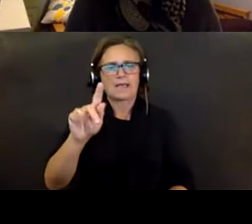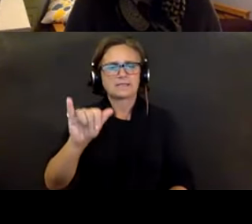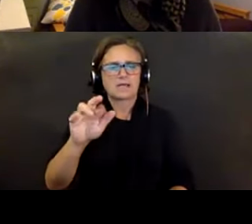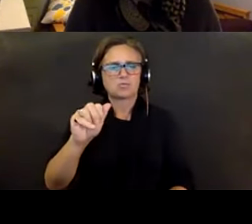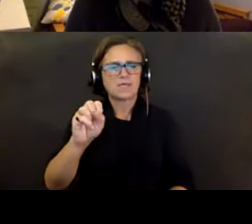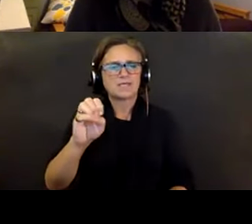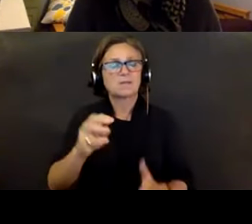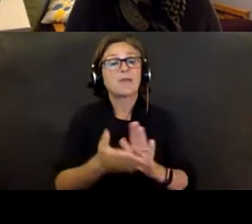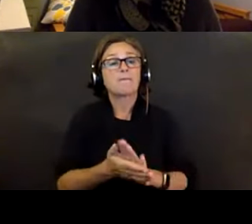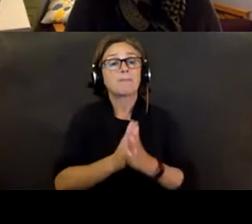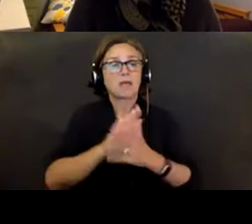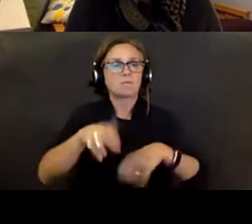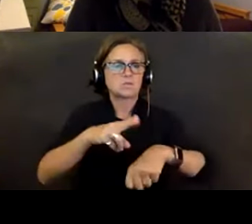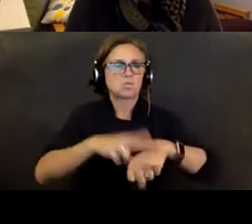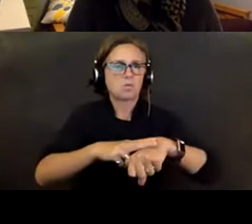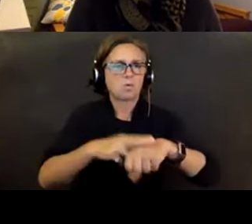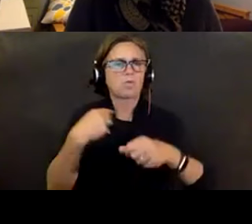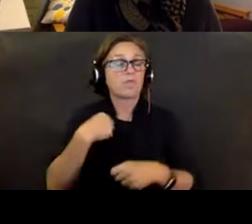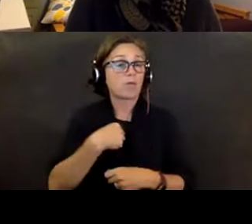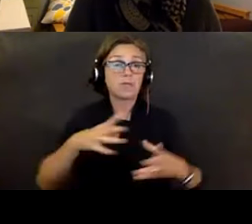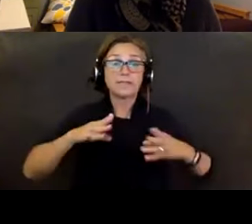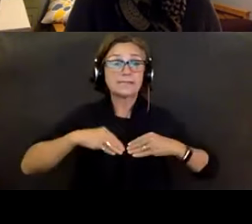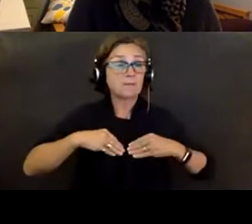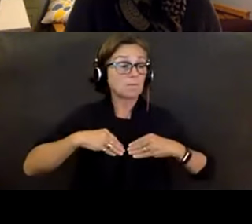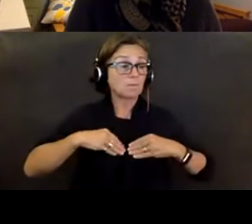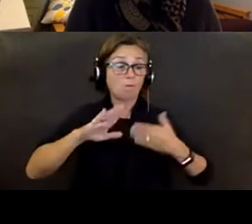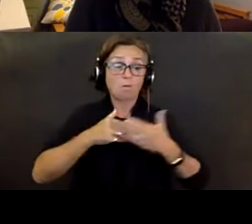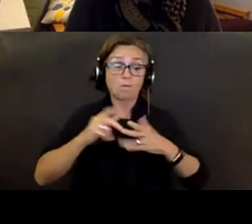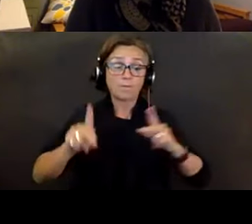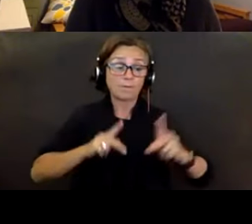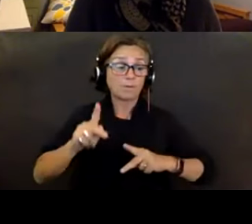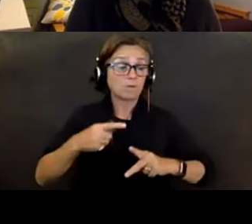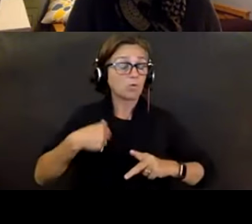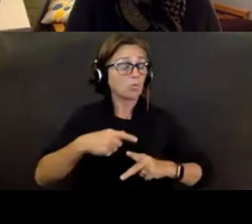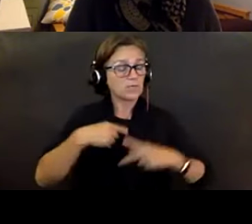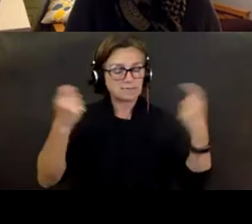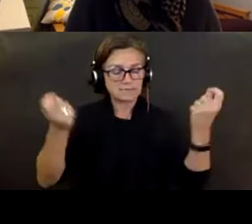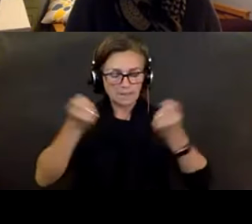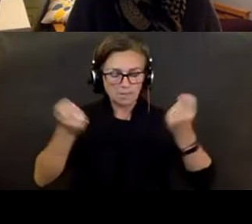accept differences, we honor differences, and we celebrate our commonalities and our humanity.